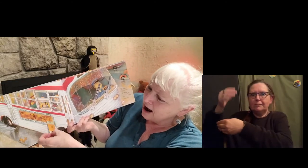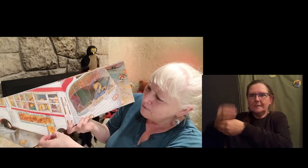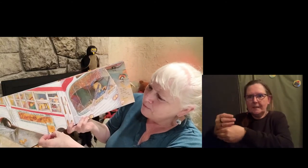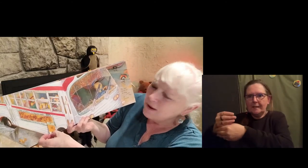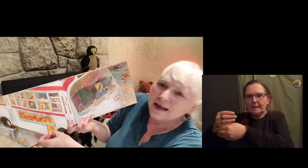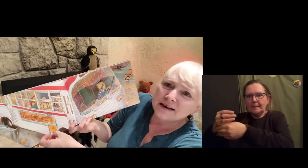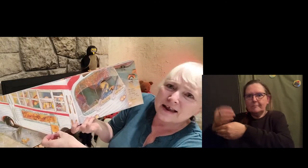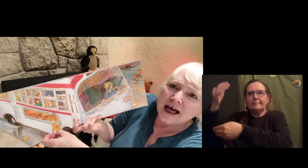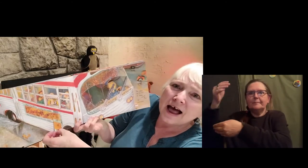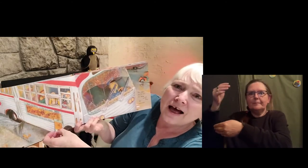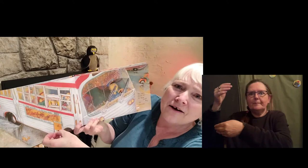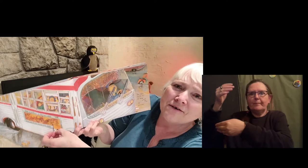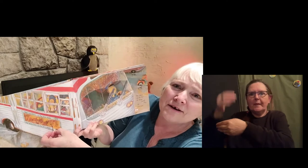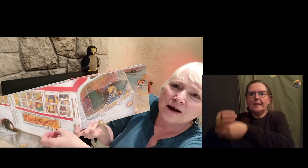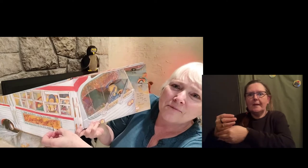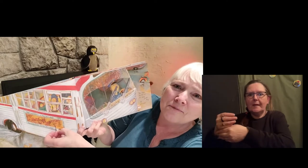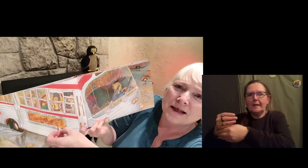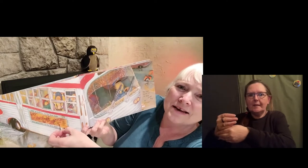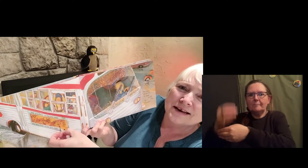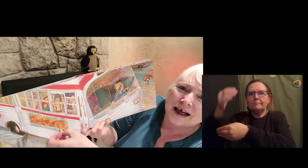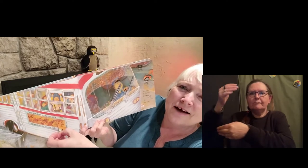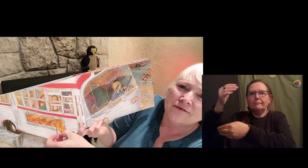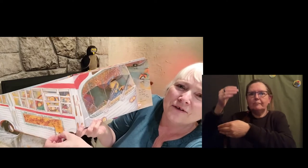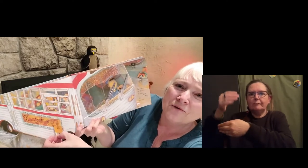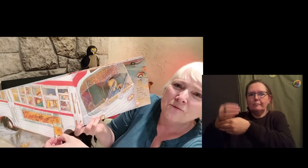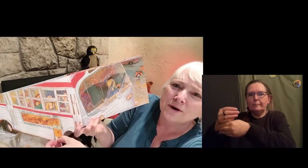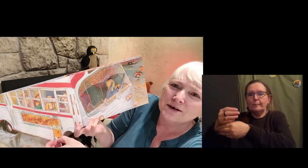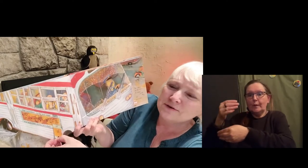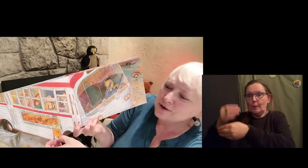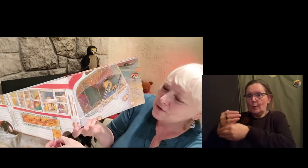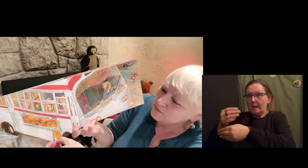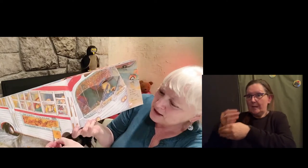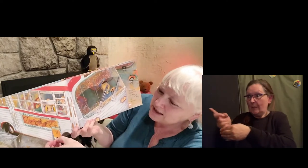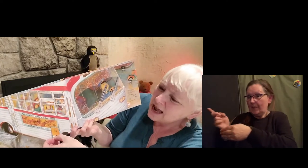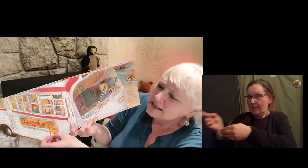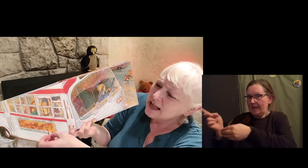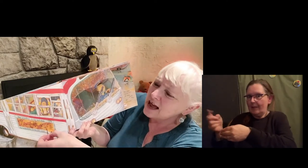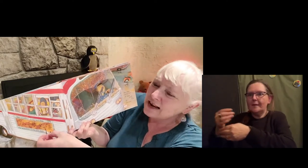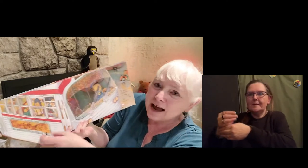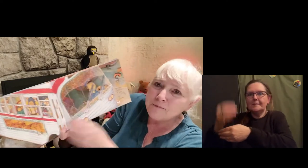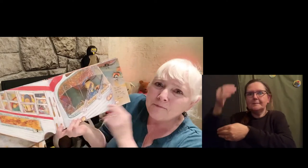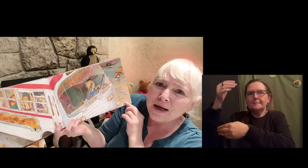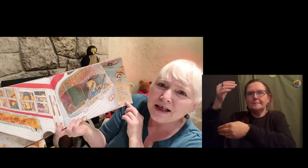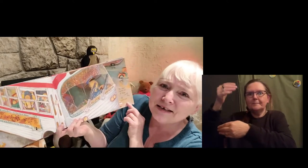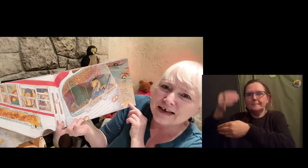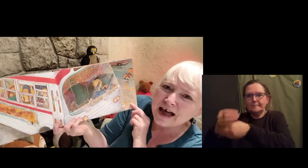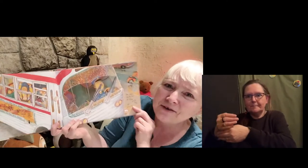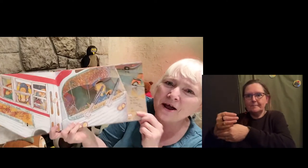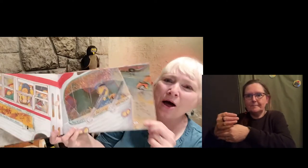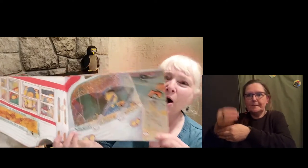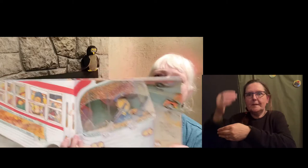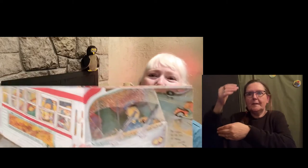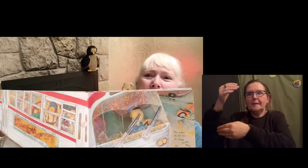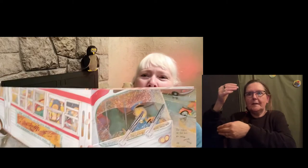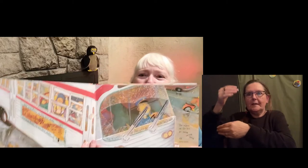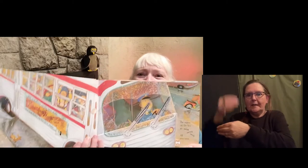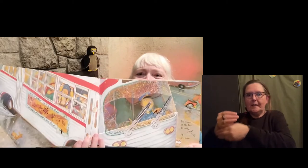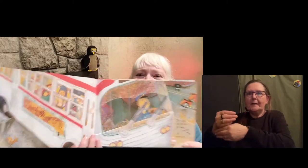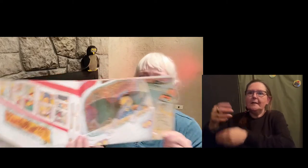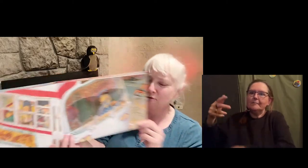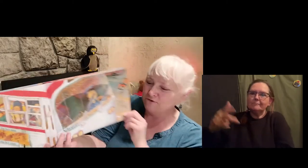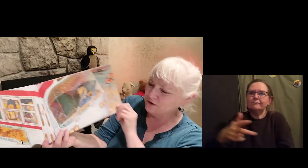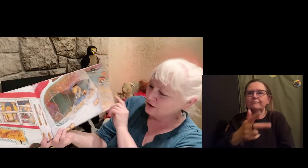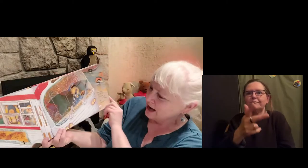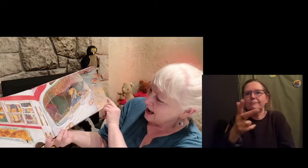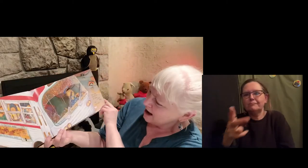down, up and down, up and down. The windows on the bus slide up and down,